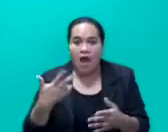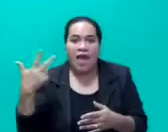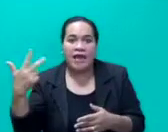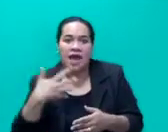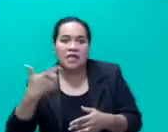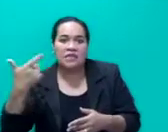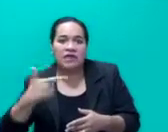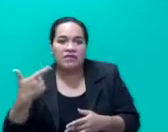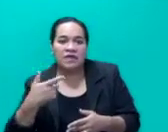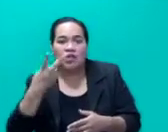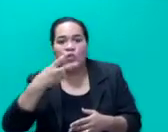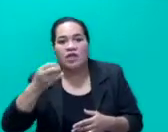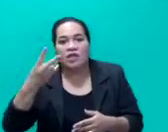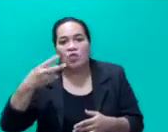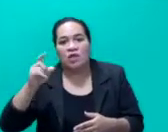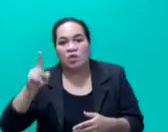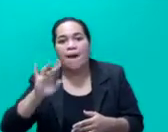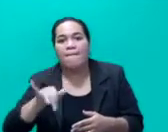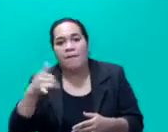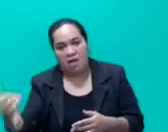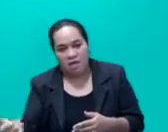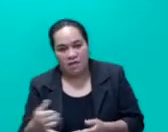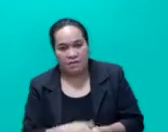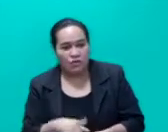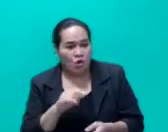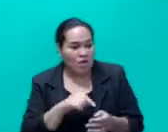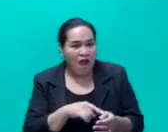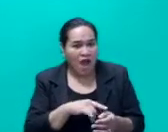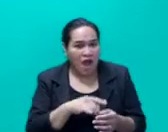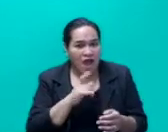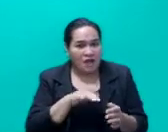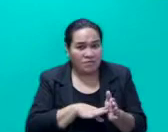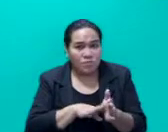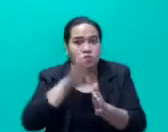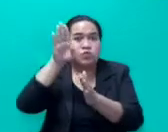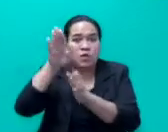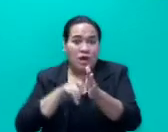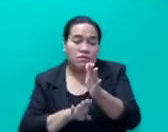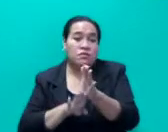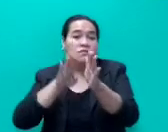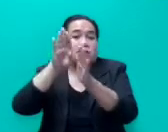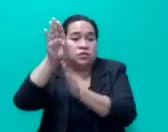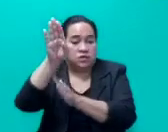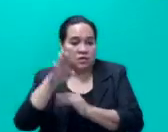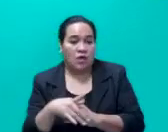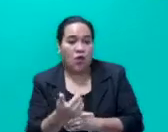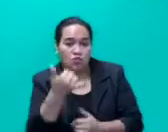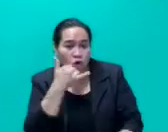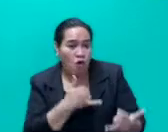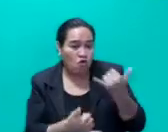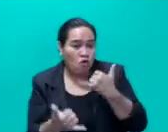May 2021. The calls per year have increased over the past 4 fiscal years, with calls in 2017